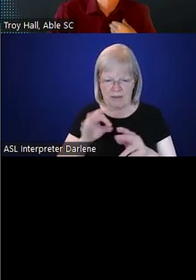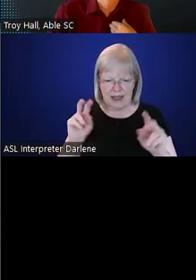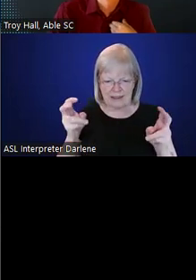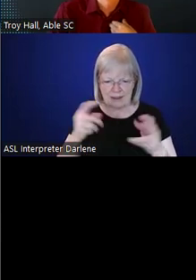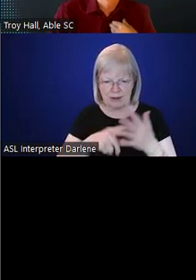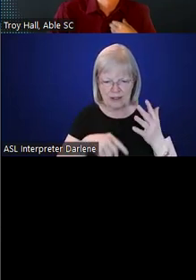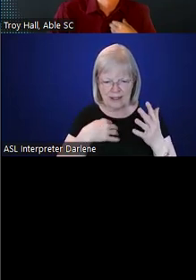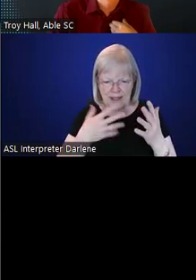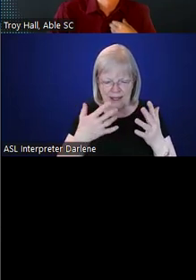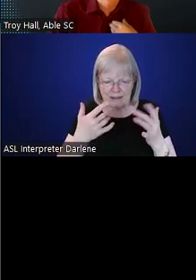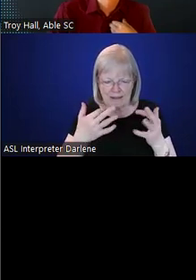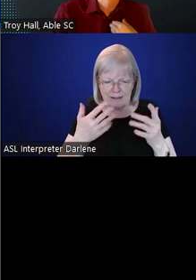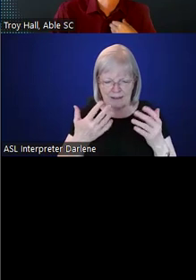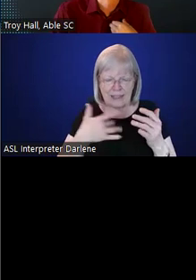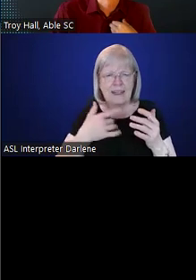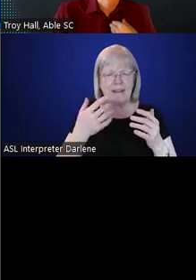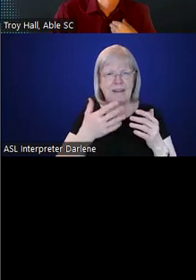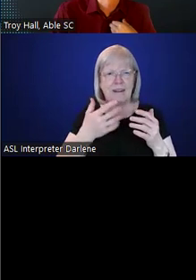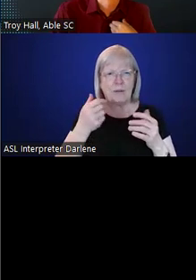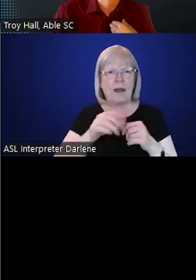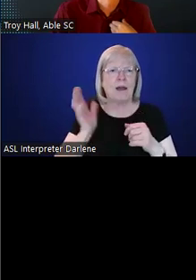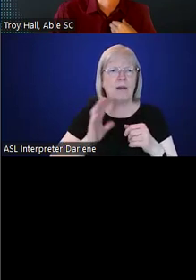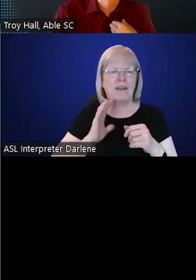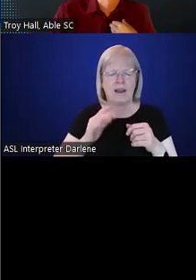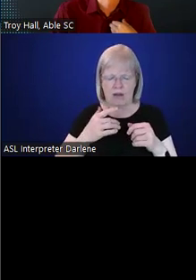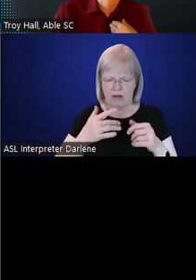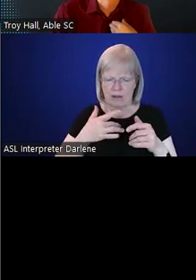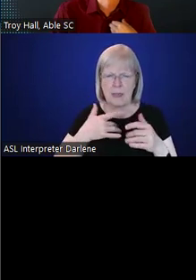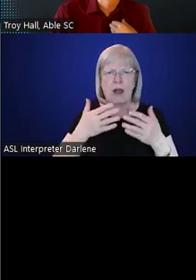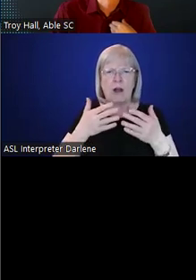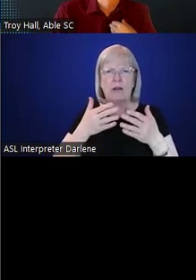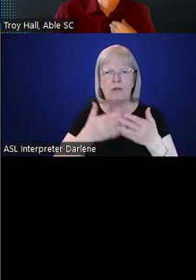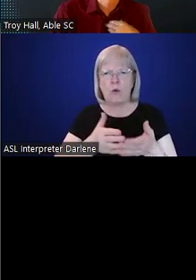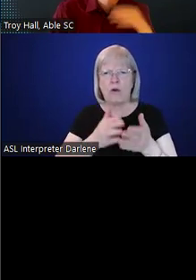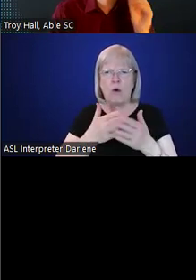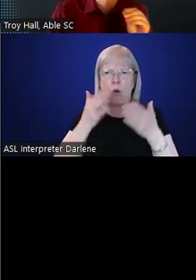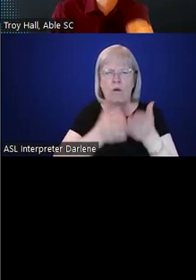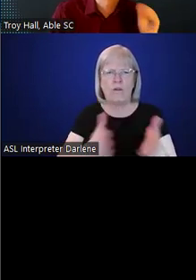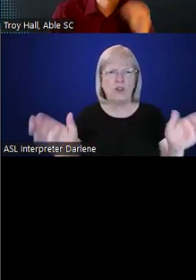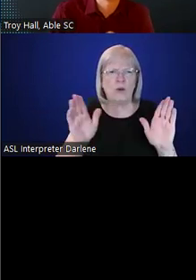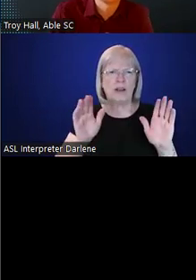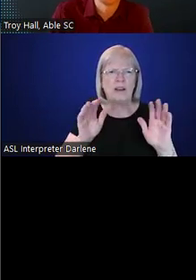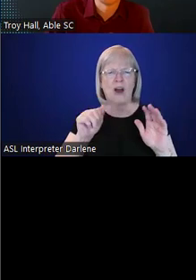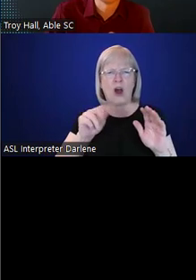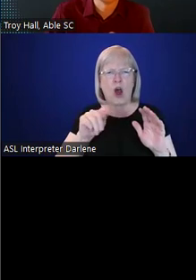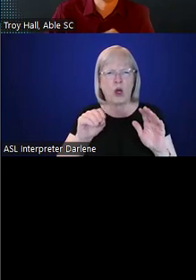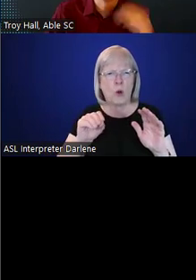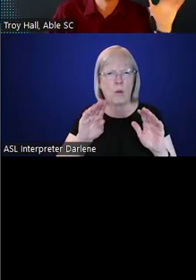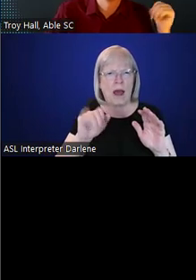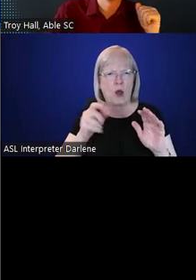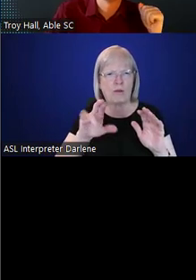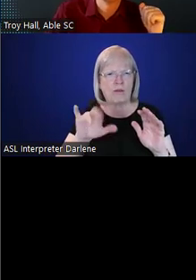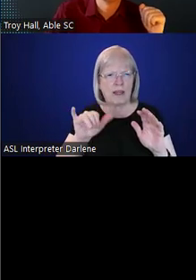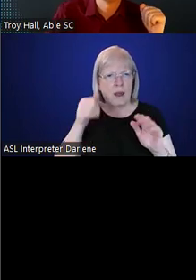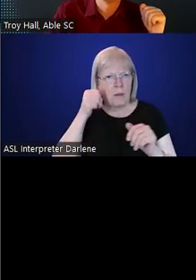wrong. It used to be overgeneralized autobiographical memory. Now it's severely deficient autobiographical memory. It's